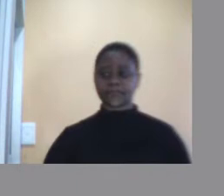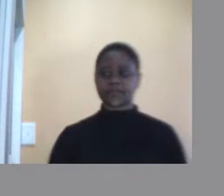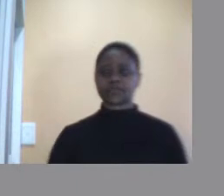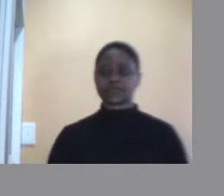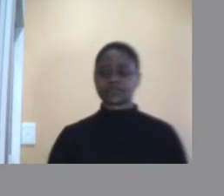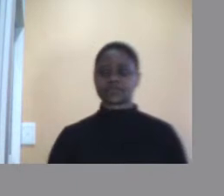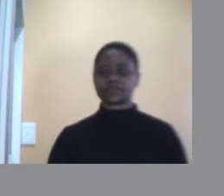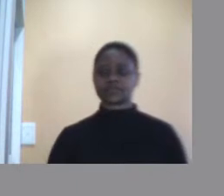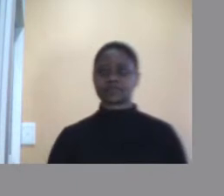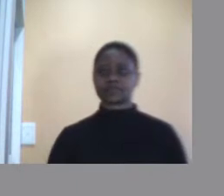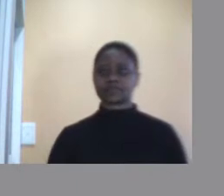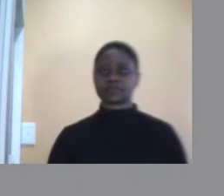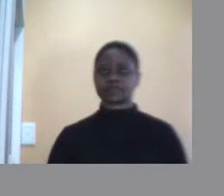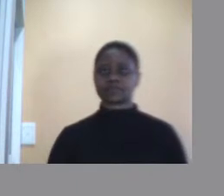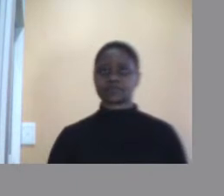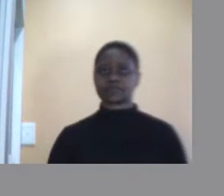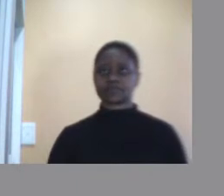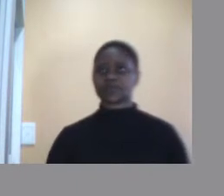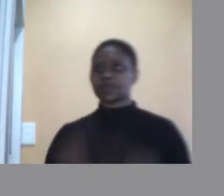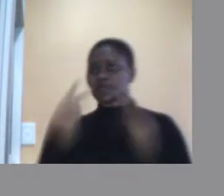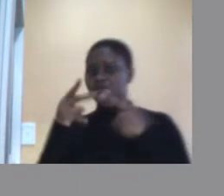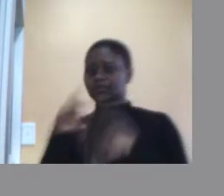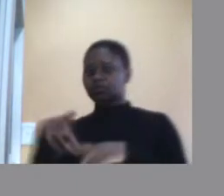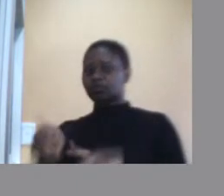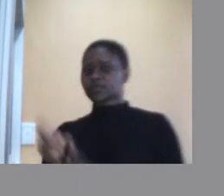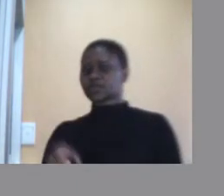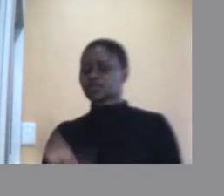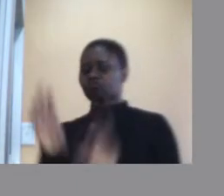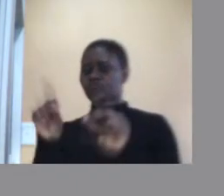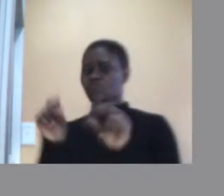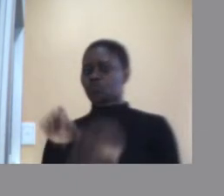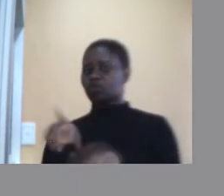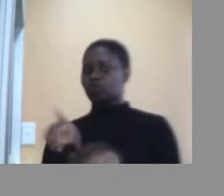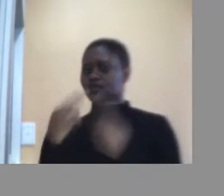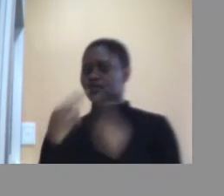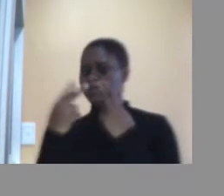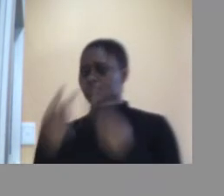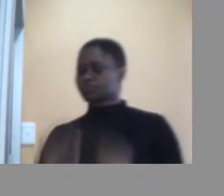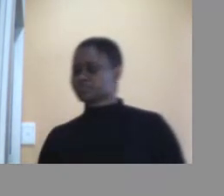Oh. Do you see me, Honorable Chairperson? No.